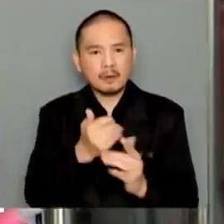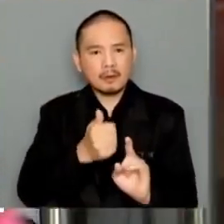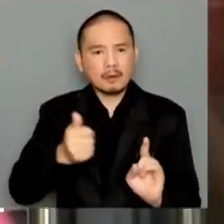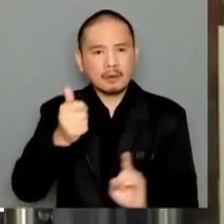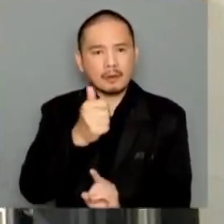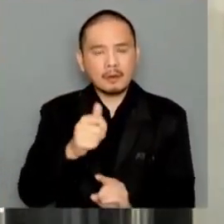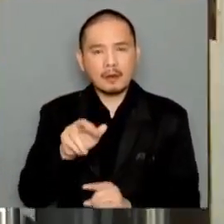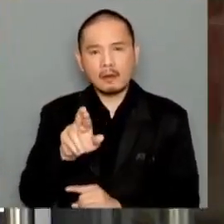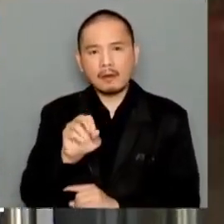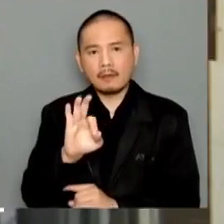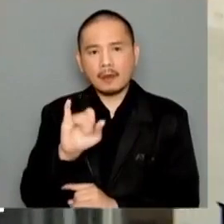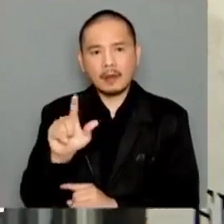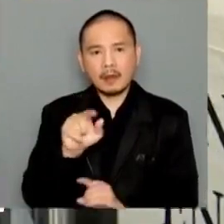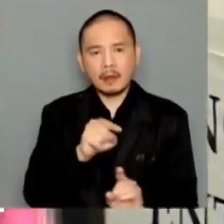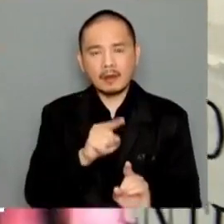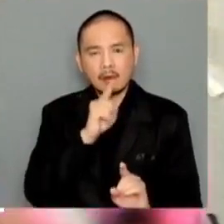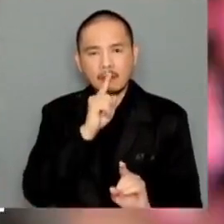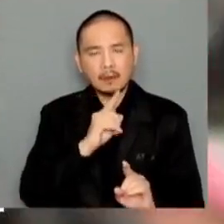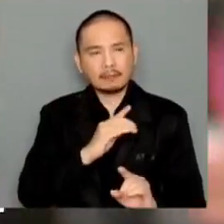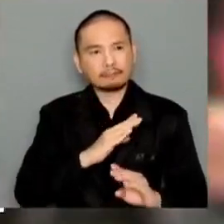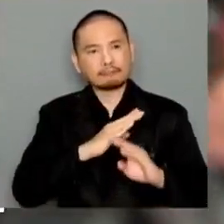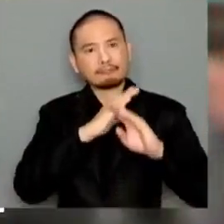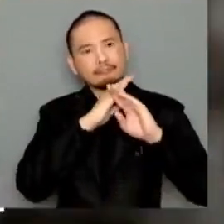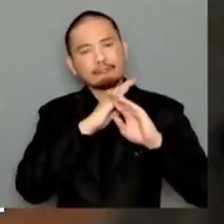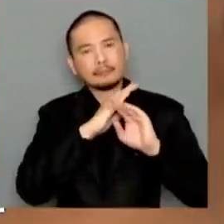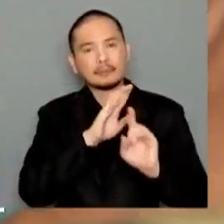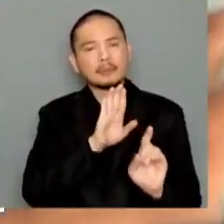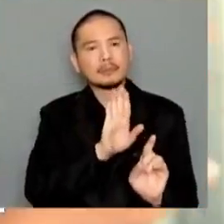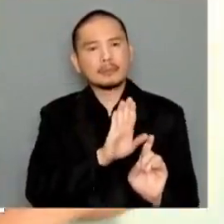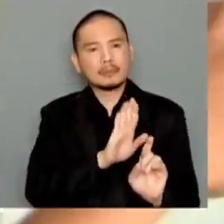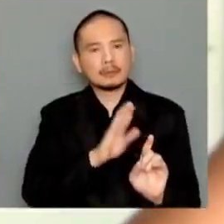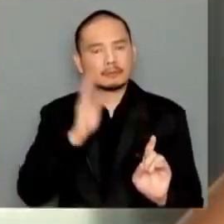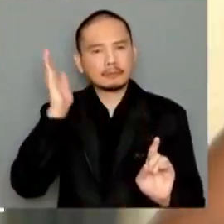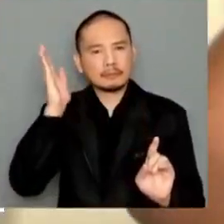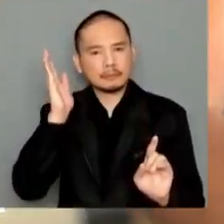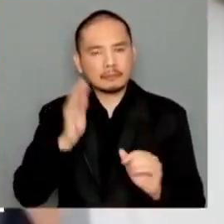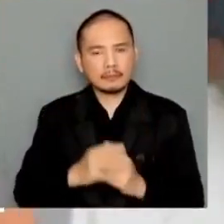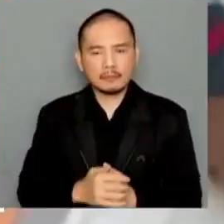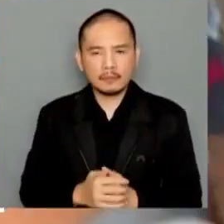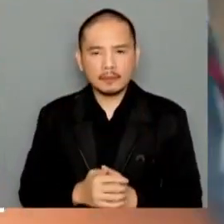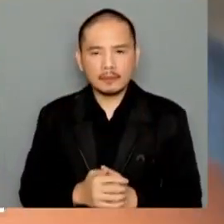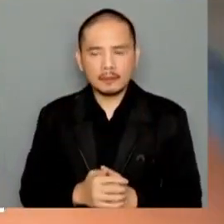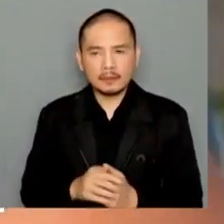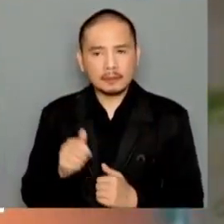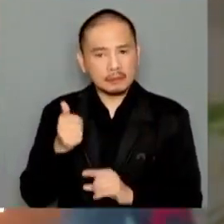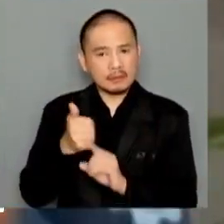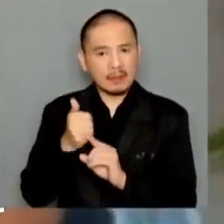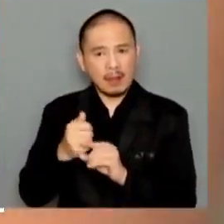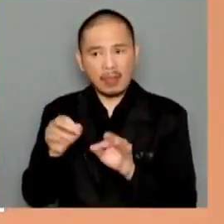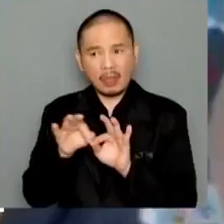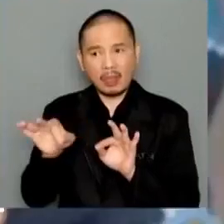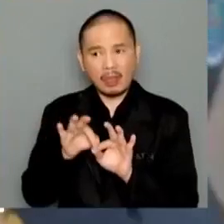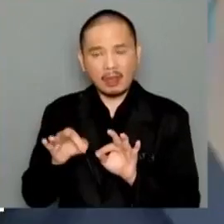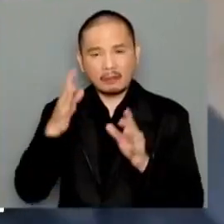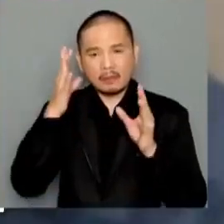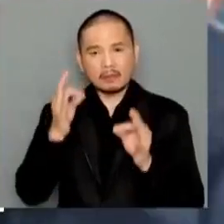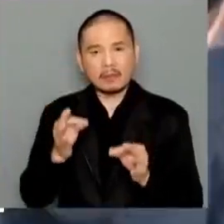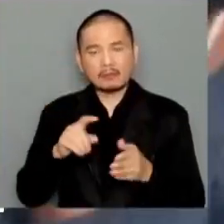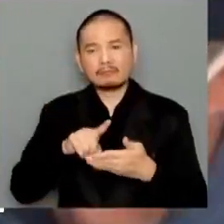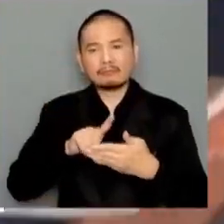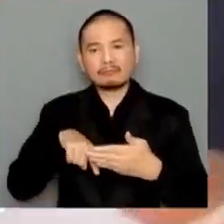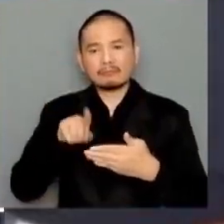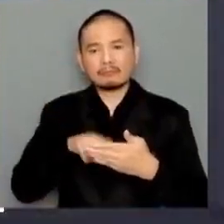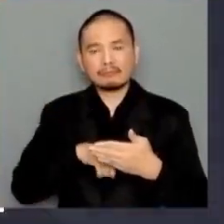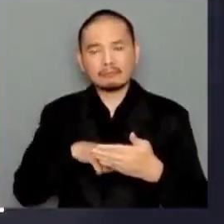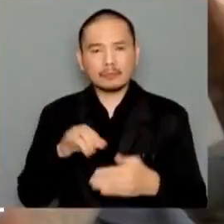her ongoing trial. Ragos earlier recanted his testimony against her. She also wants DOJ to stop presenting what she calls